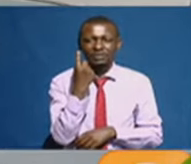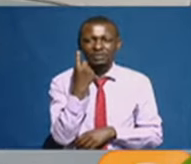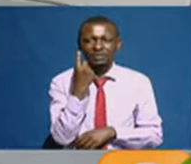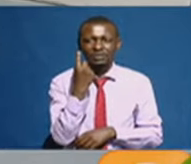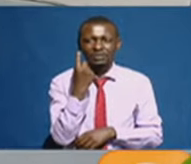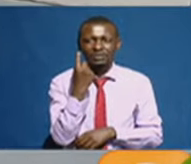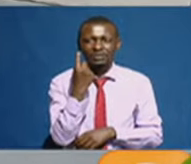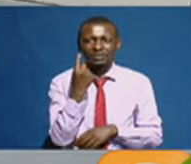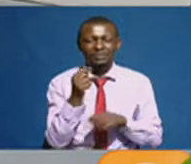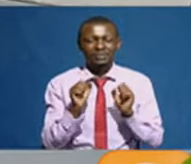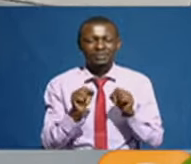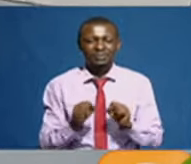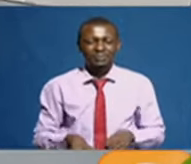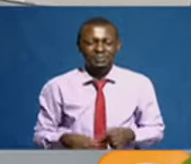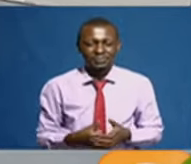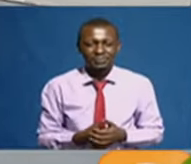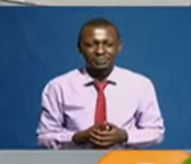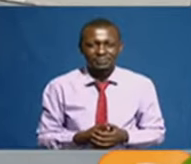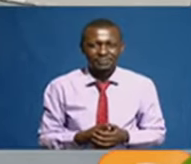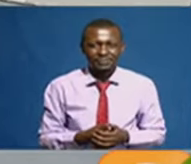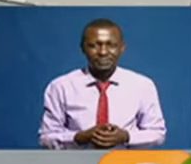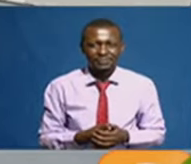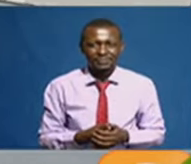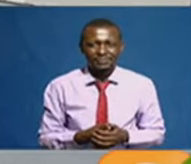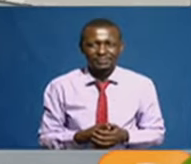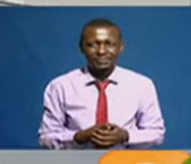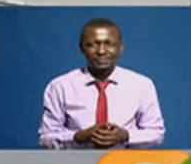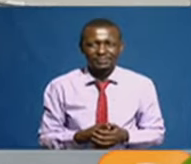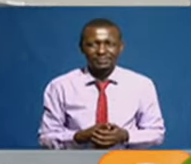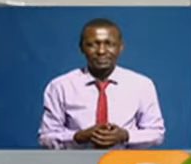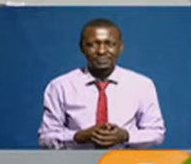to turn up. Noted.